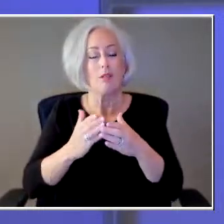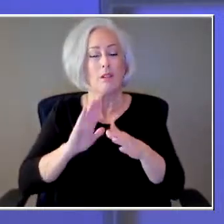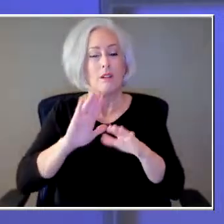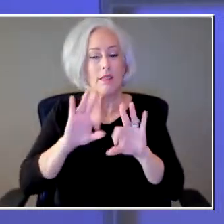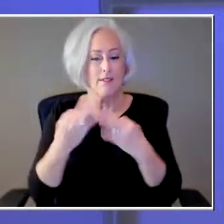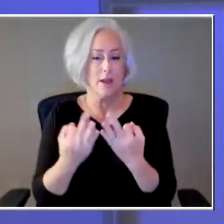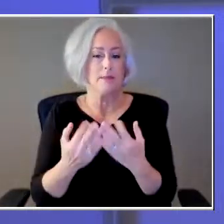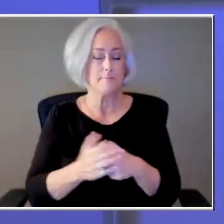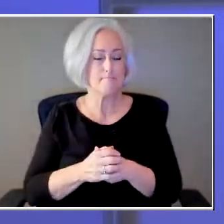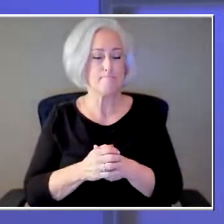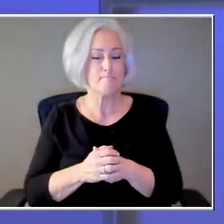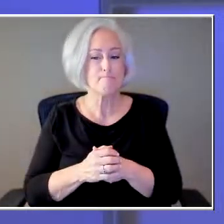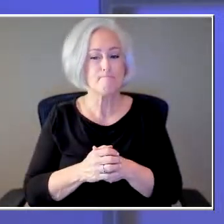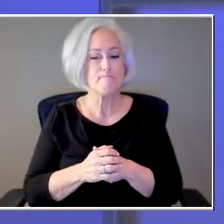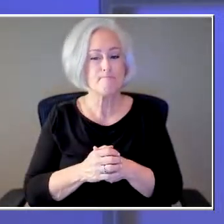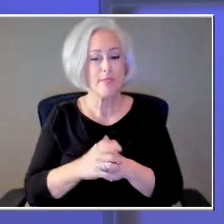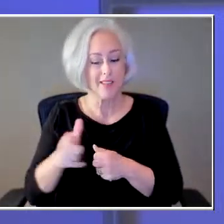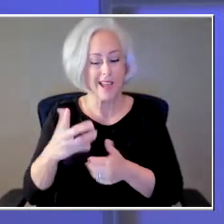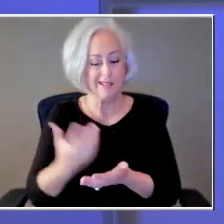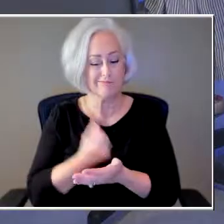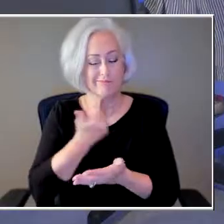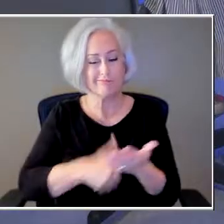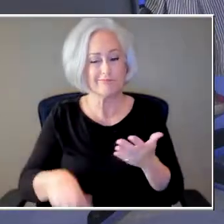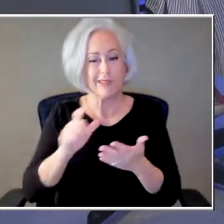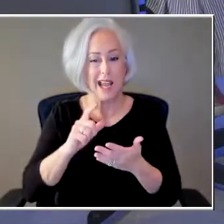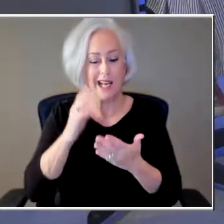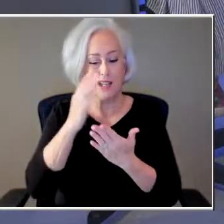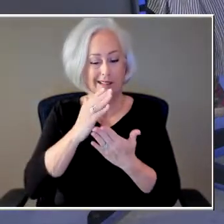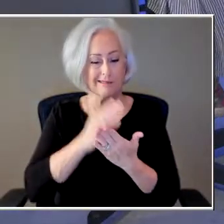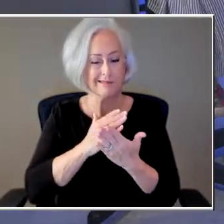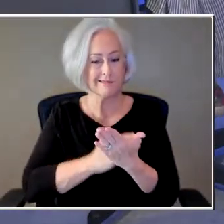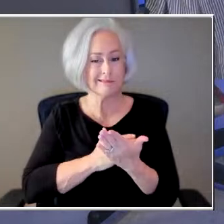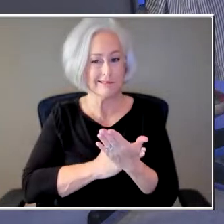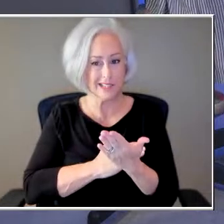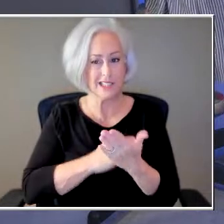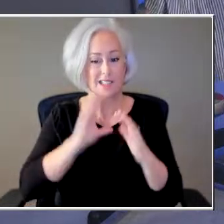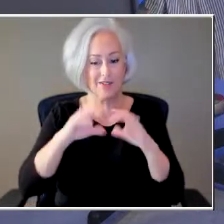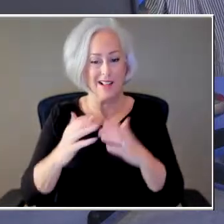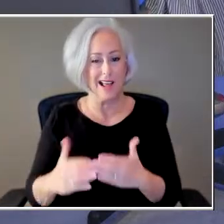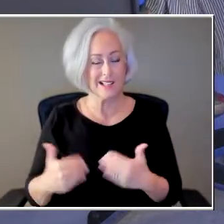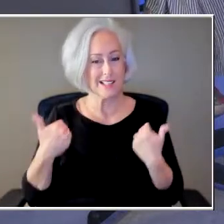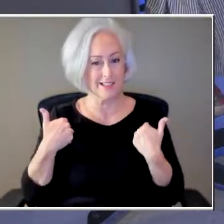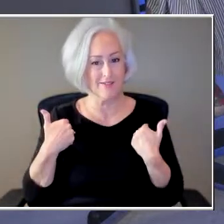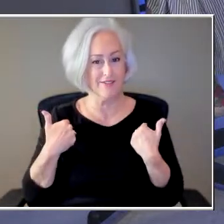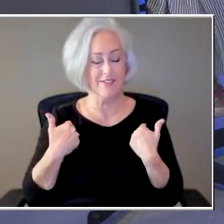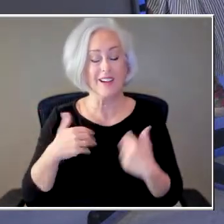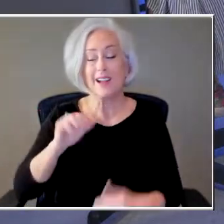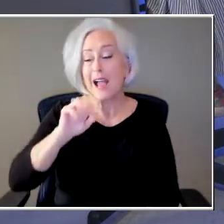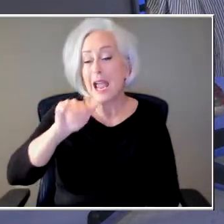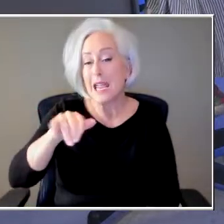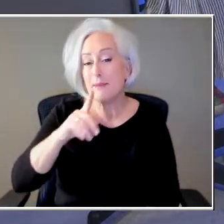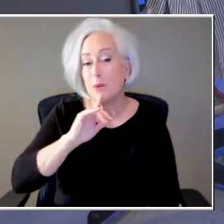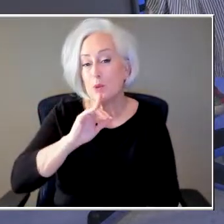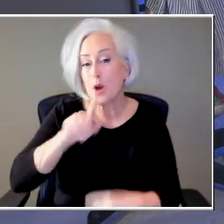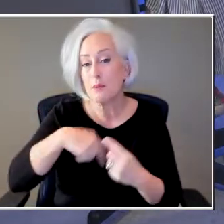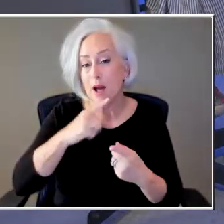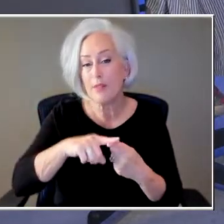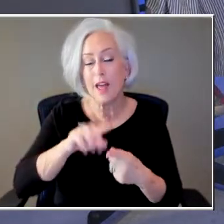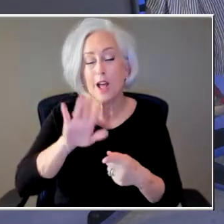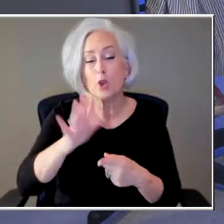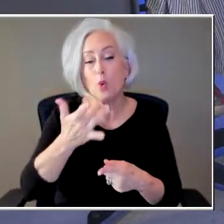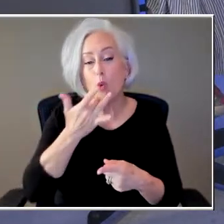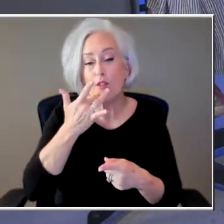other programs on our catalog list. And we're going to talk about some of those in here in just a moment, but what were some of your favorite classes that Lizzie was